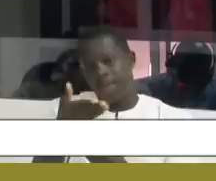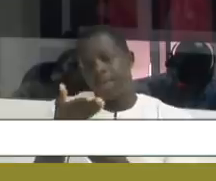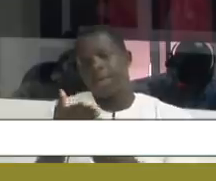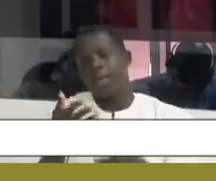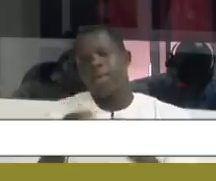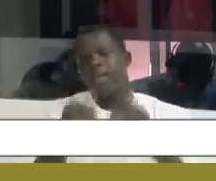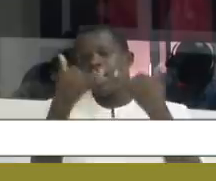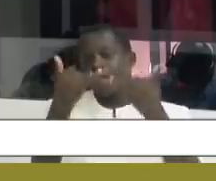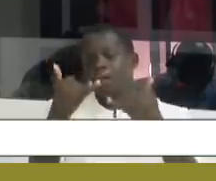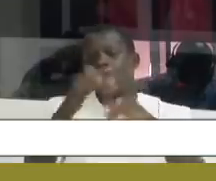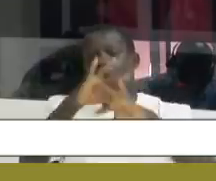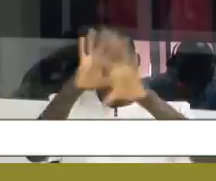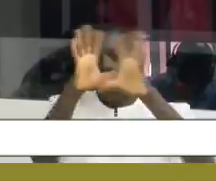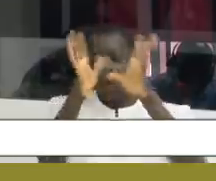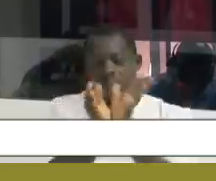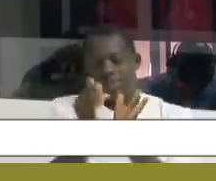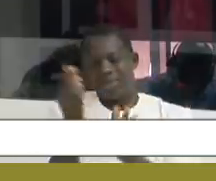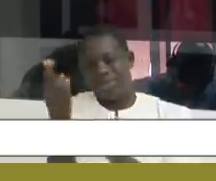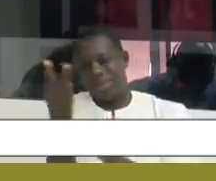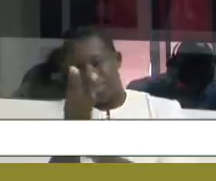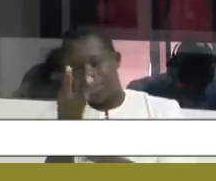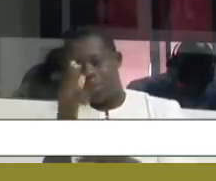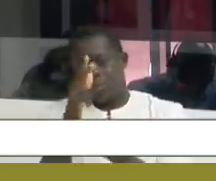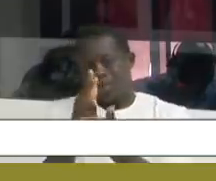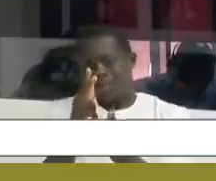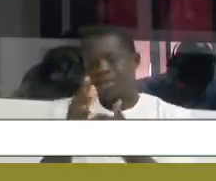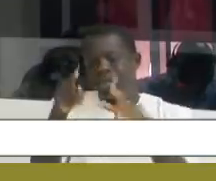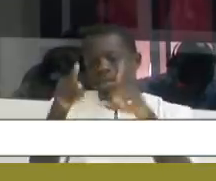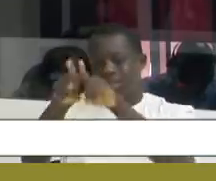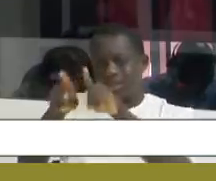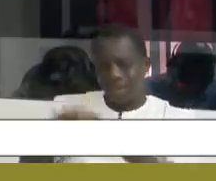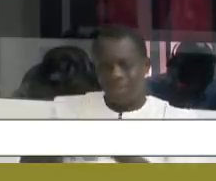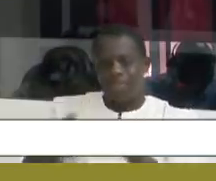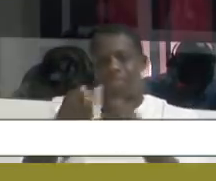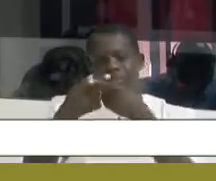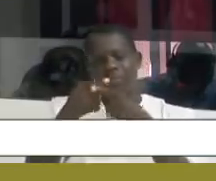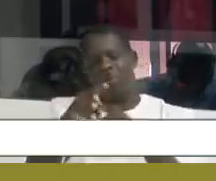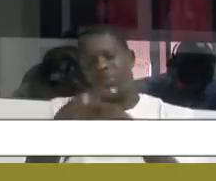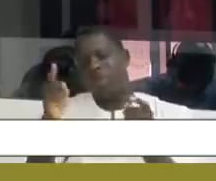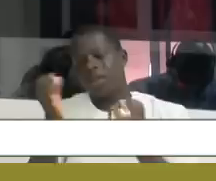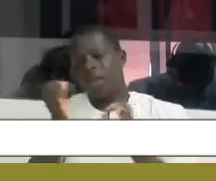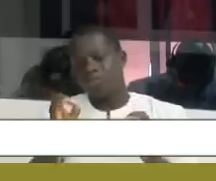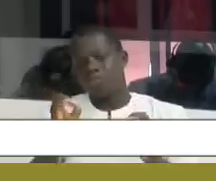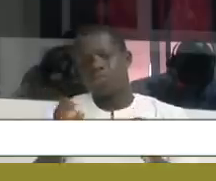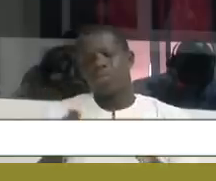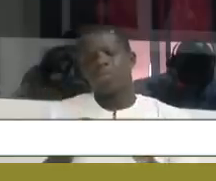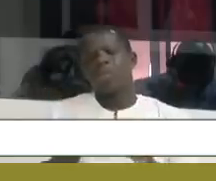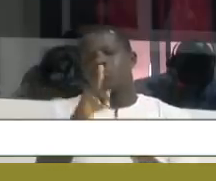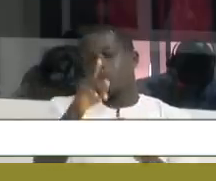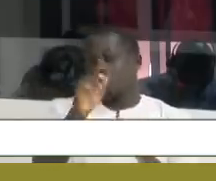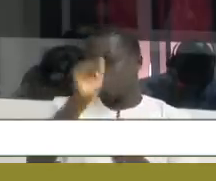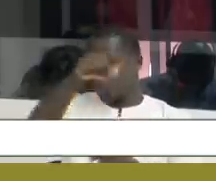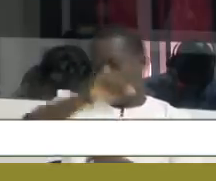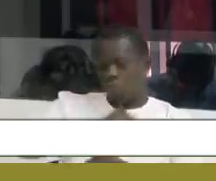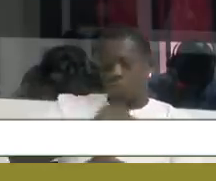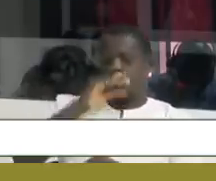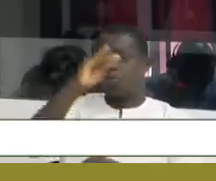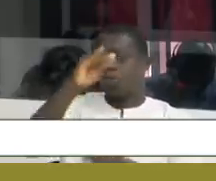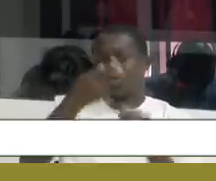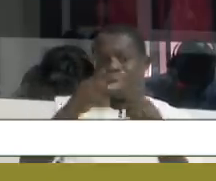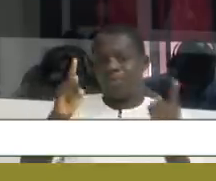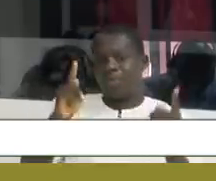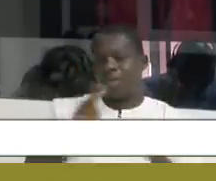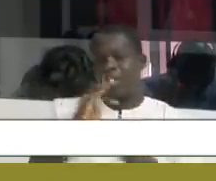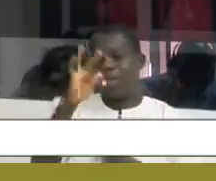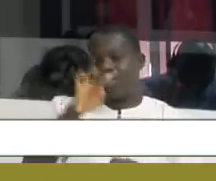And all three witnesses are consistent and referred to you. If you deny, you continue